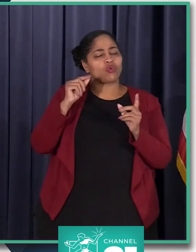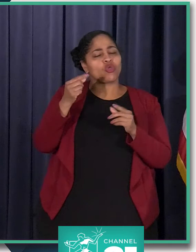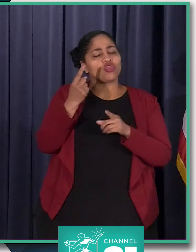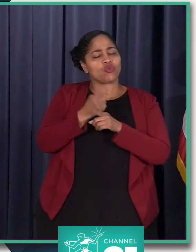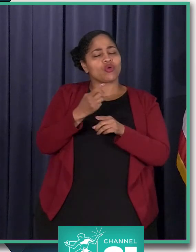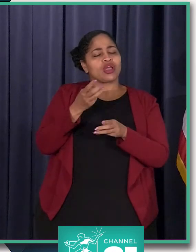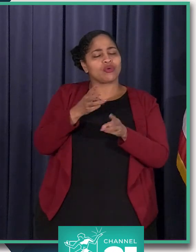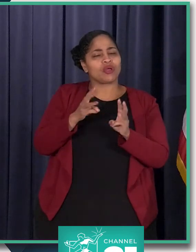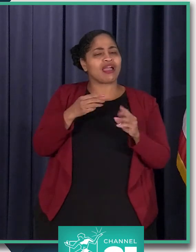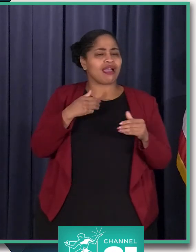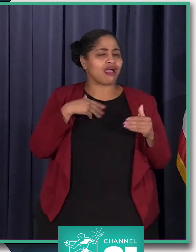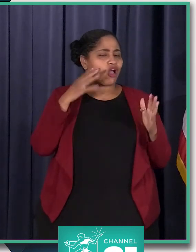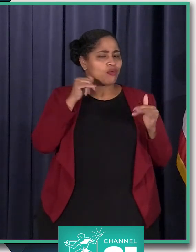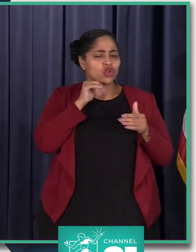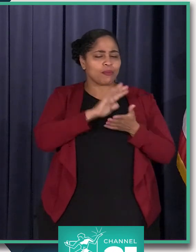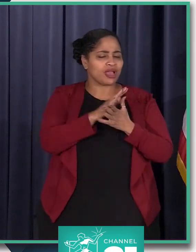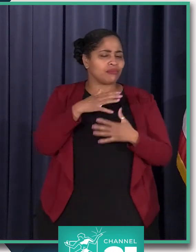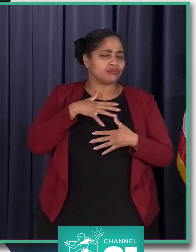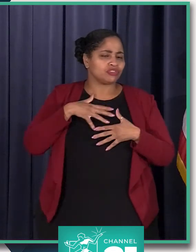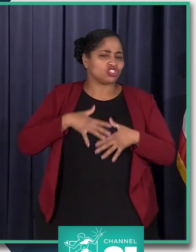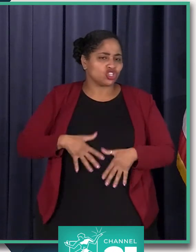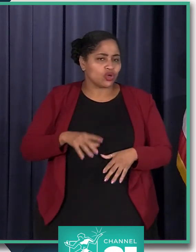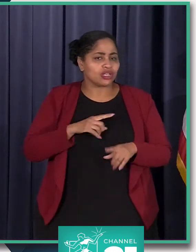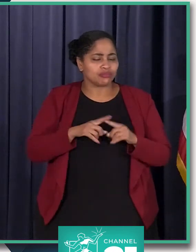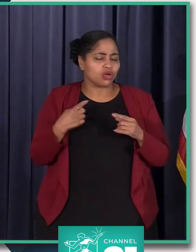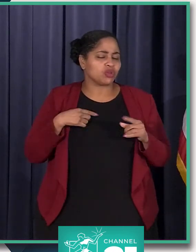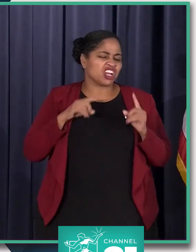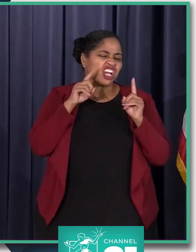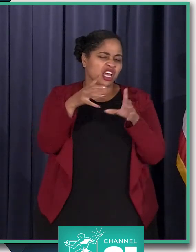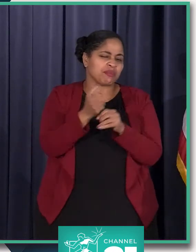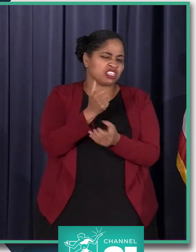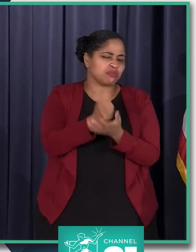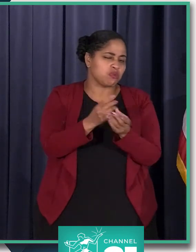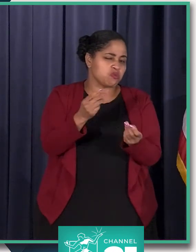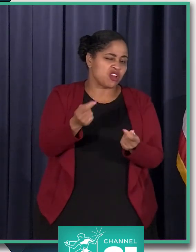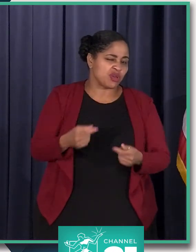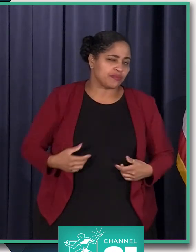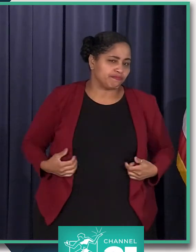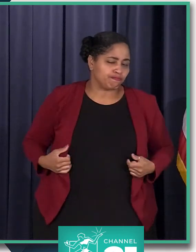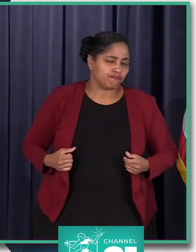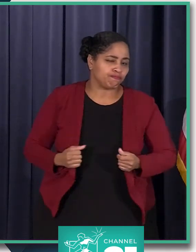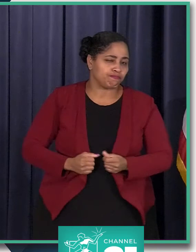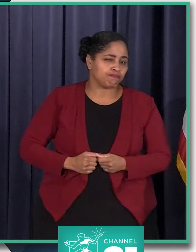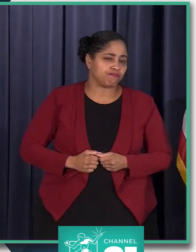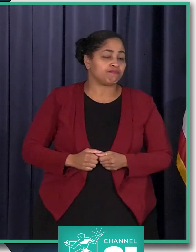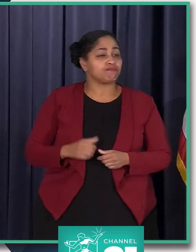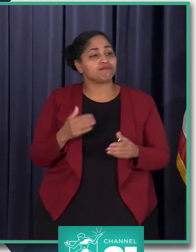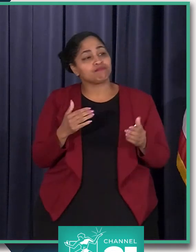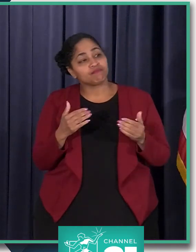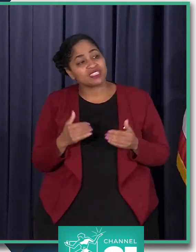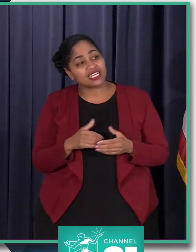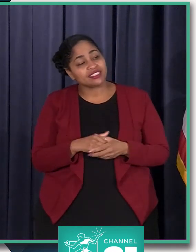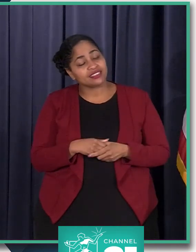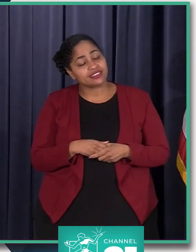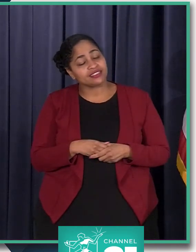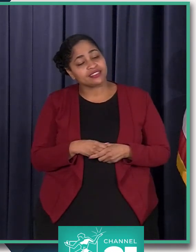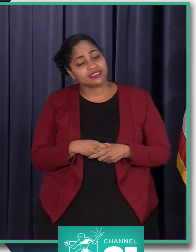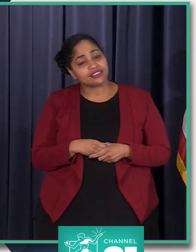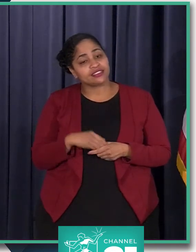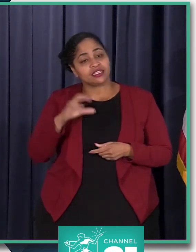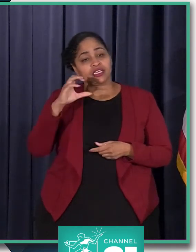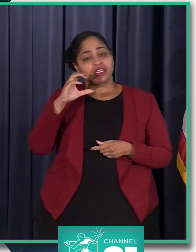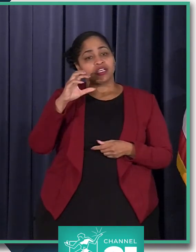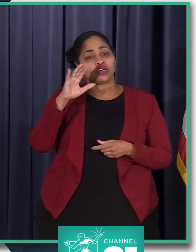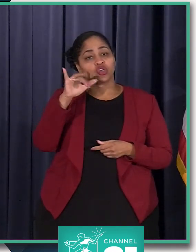don't get discouraged. But in the meantime, we're going to get out and get you some help right away. Okay, who's next? Next is